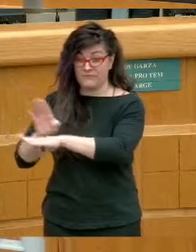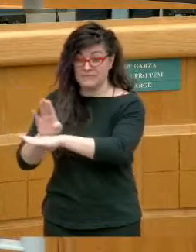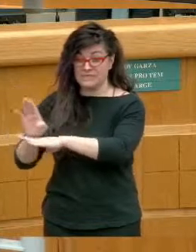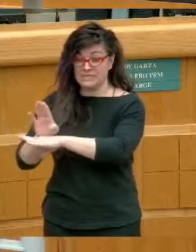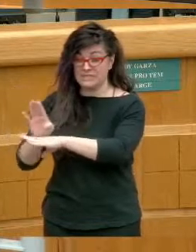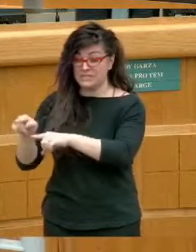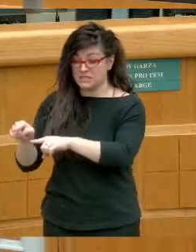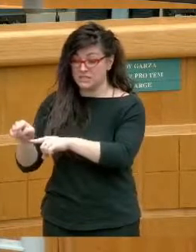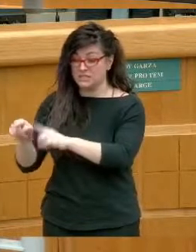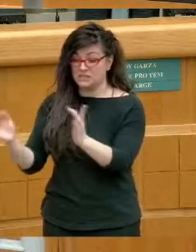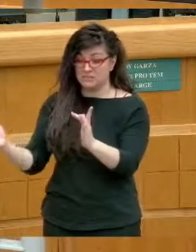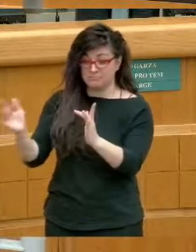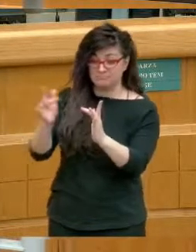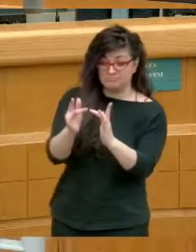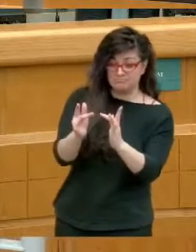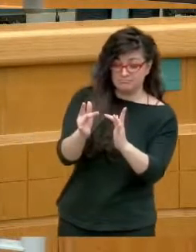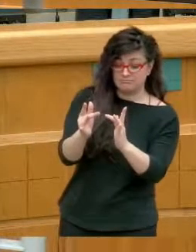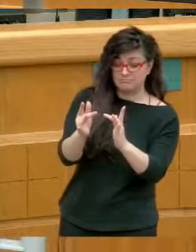These are some of the